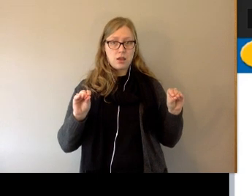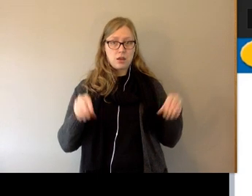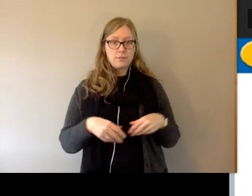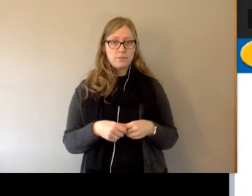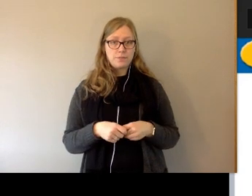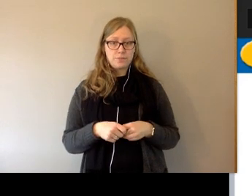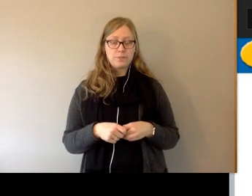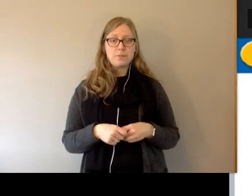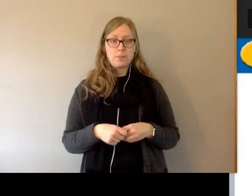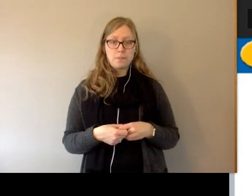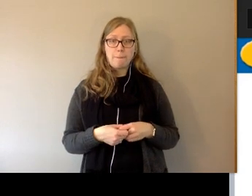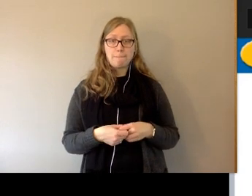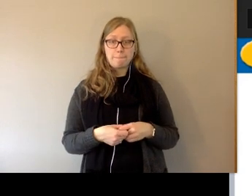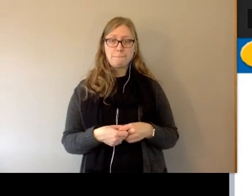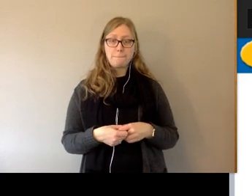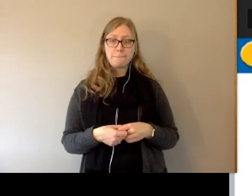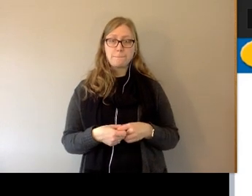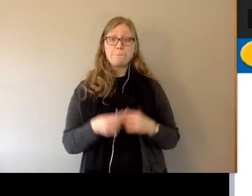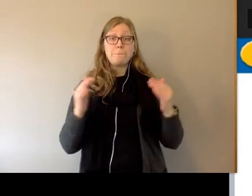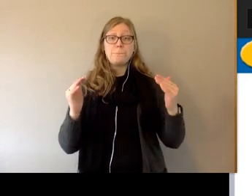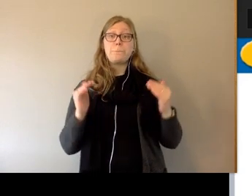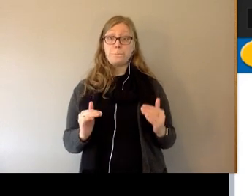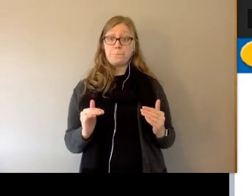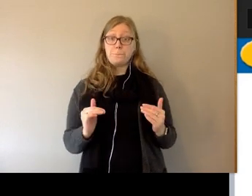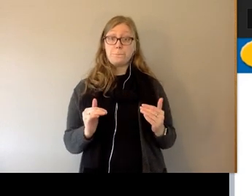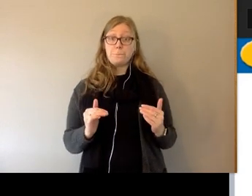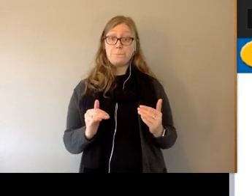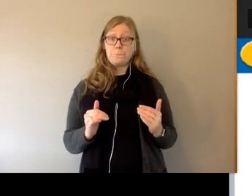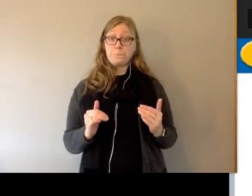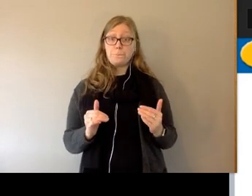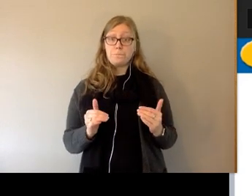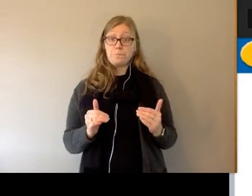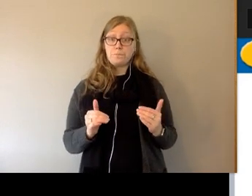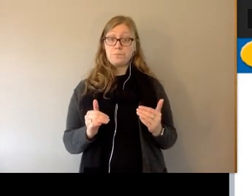plus 80. And so we have